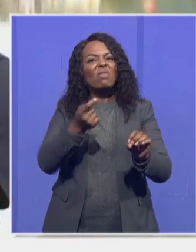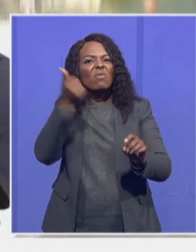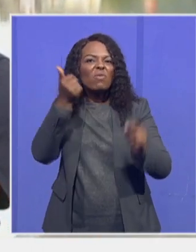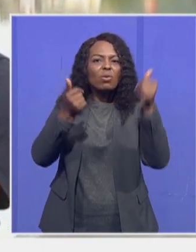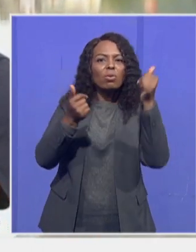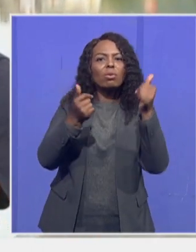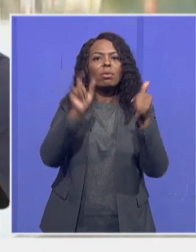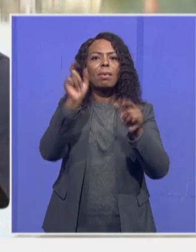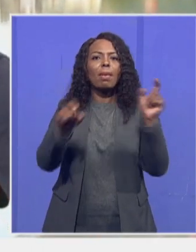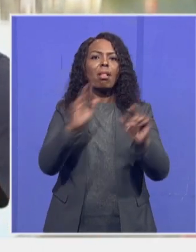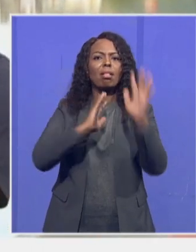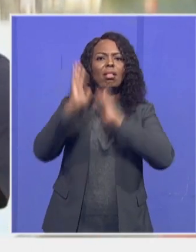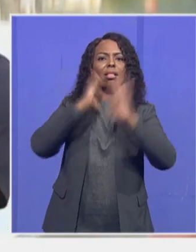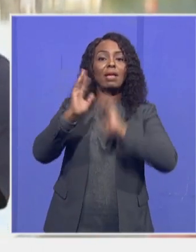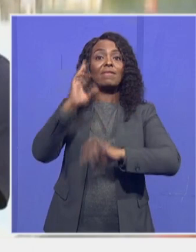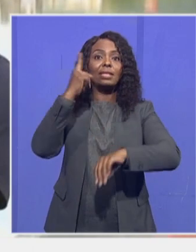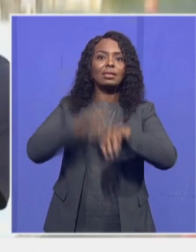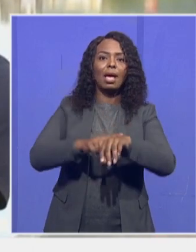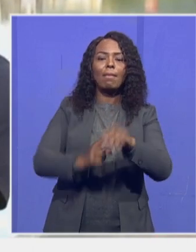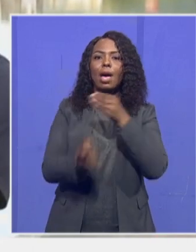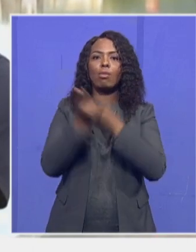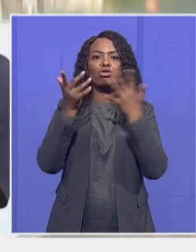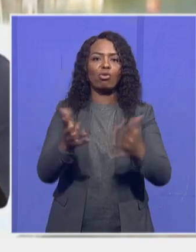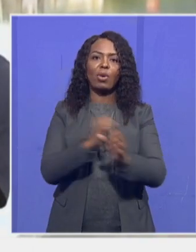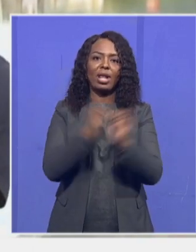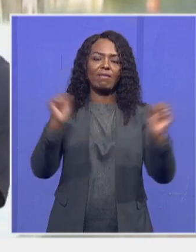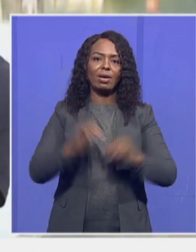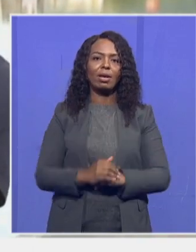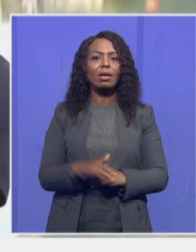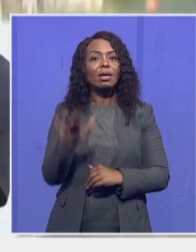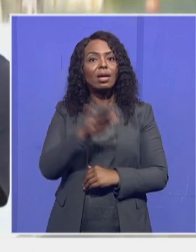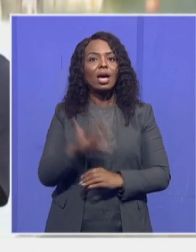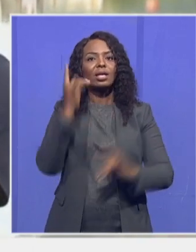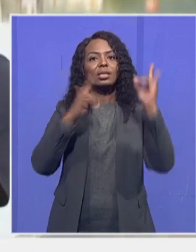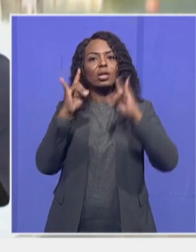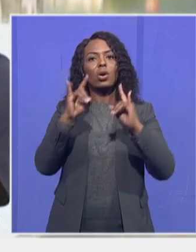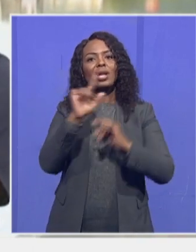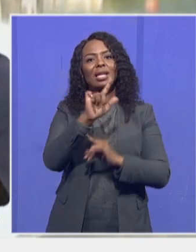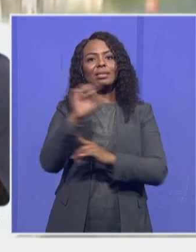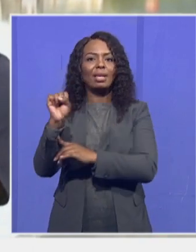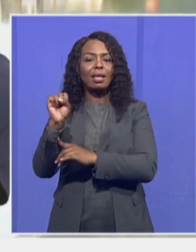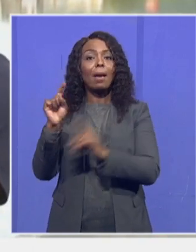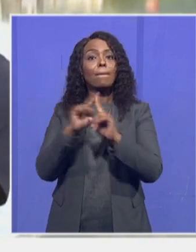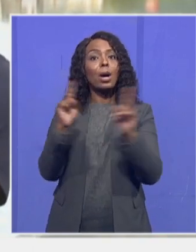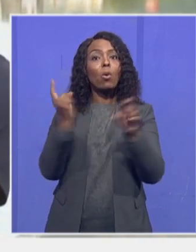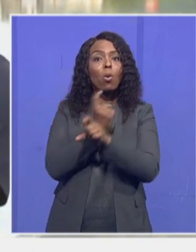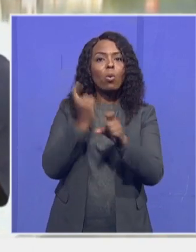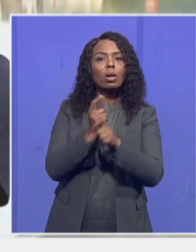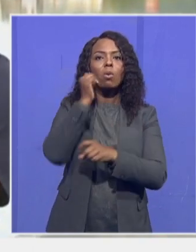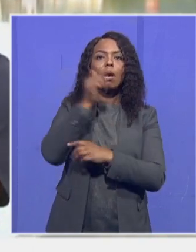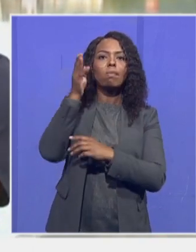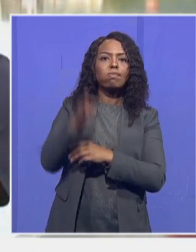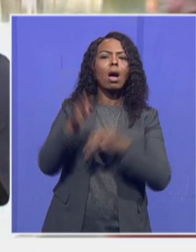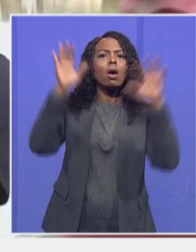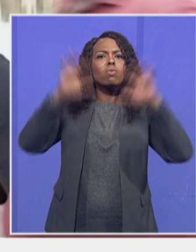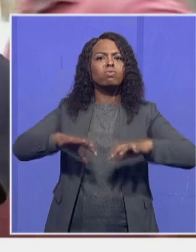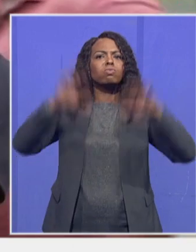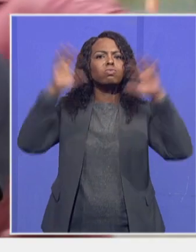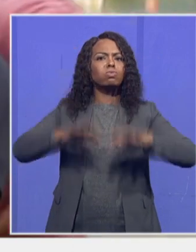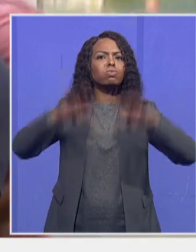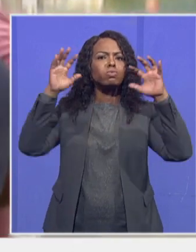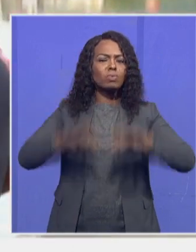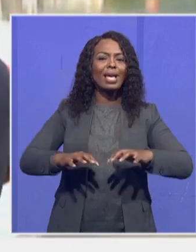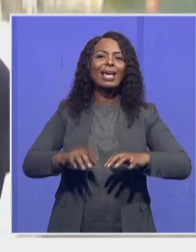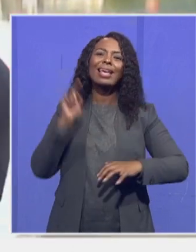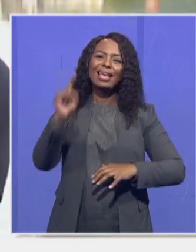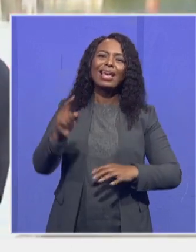who are telling us that this is not the first time that this is happening here in this town of Ladysmith, but every time when there are heavy rains, Mkolisi, it seems that